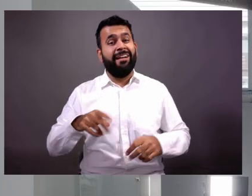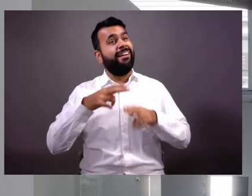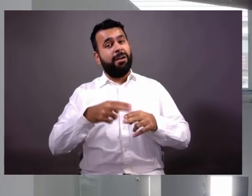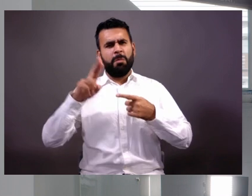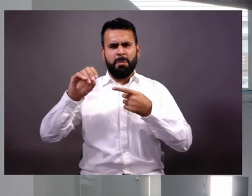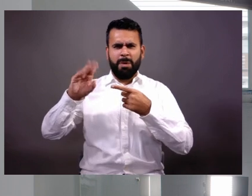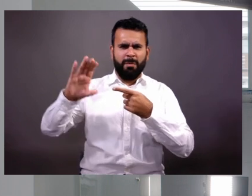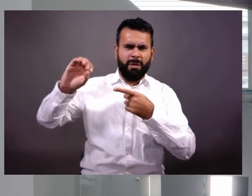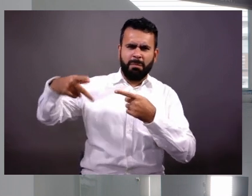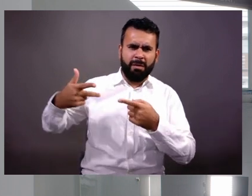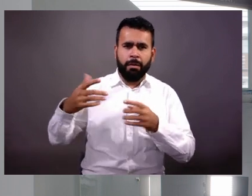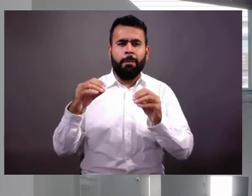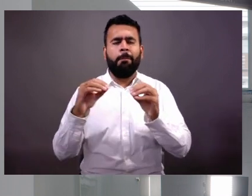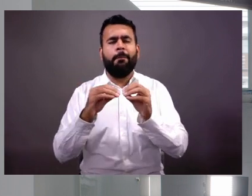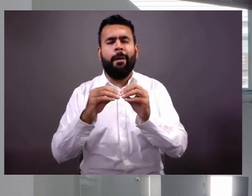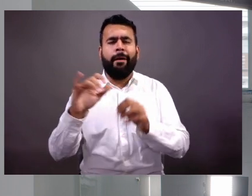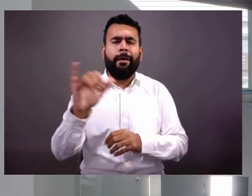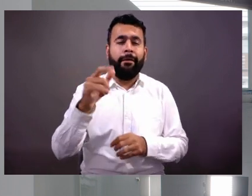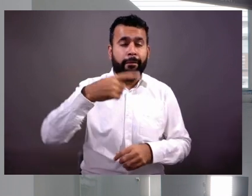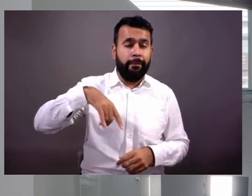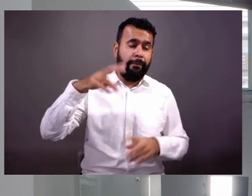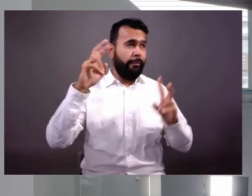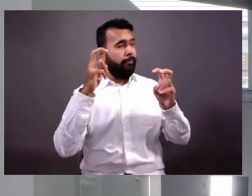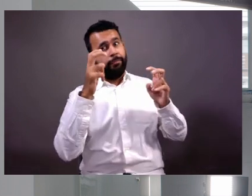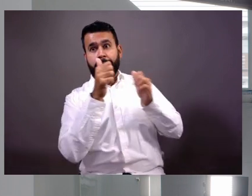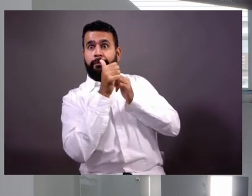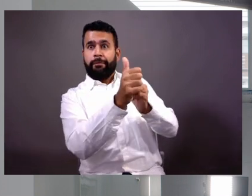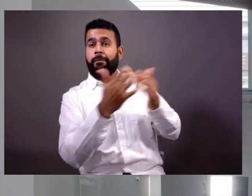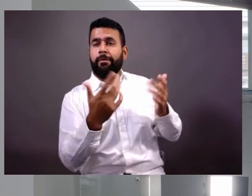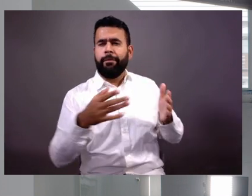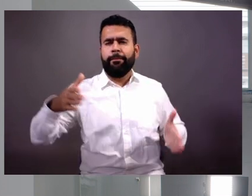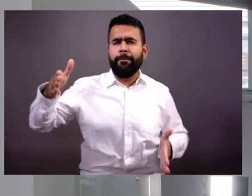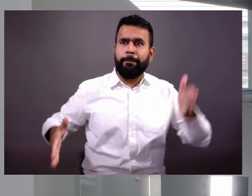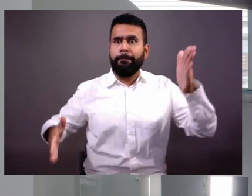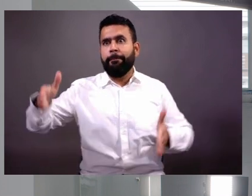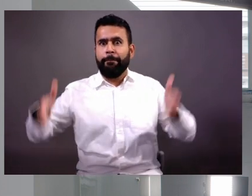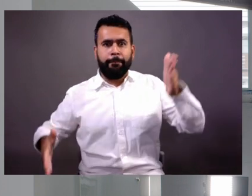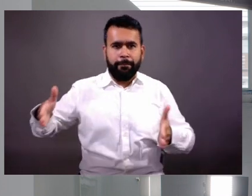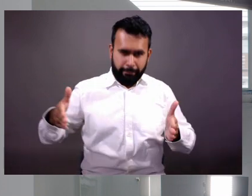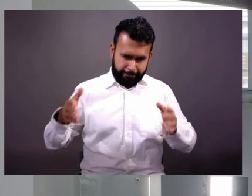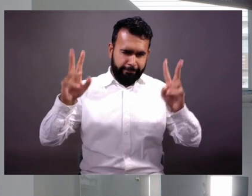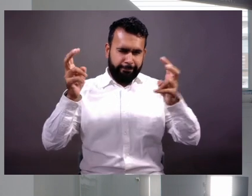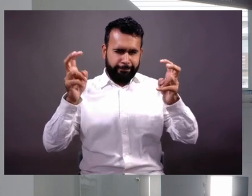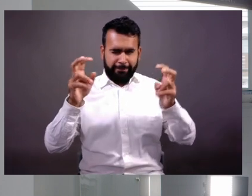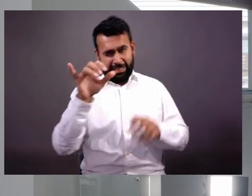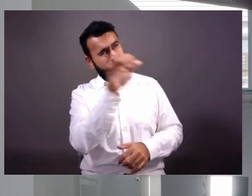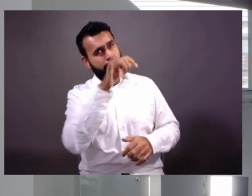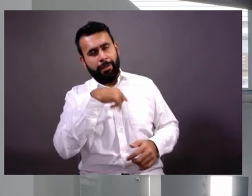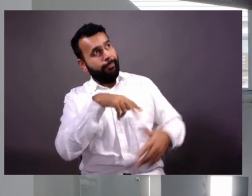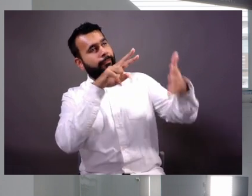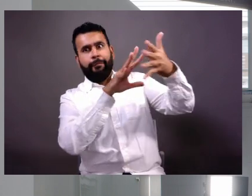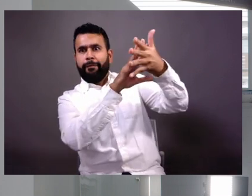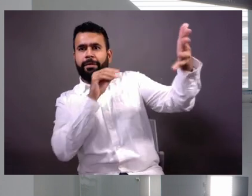All right, so now we're gonna get into a move called the RoboCop. So the RoboCop, as we know, is kind of a robot, half man, half human. So